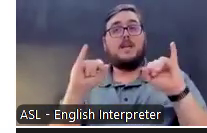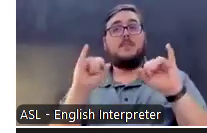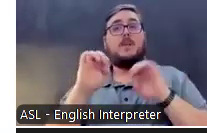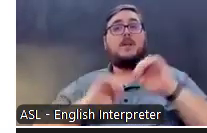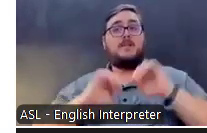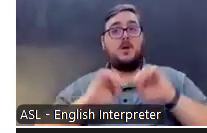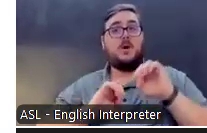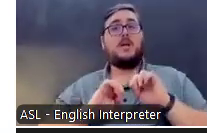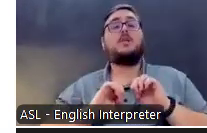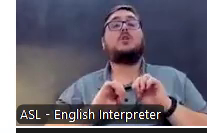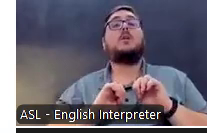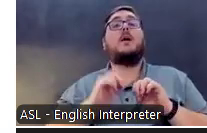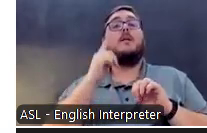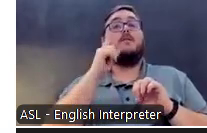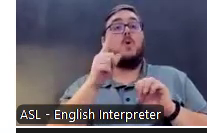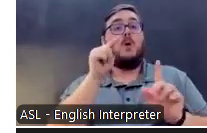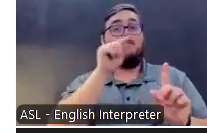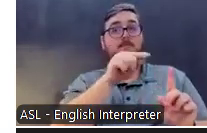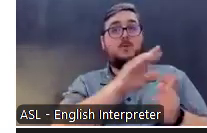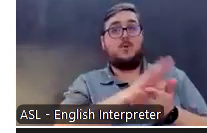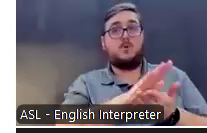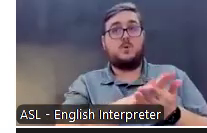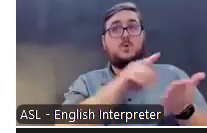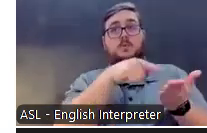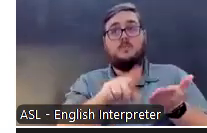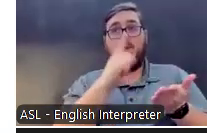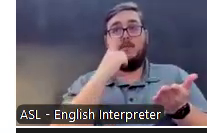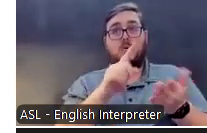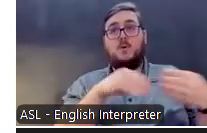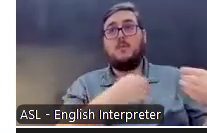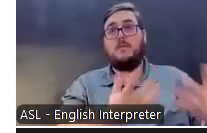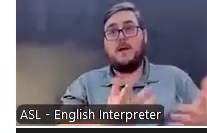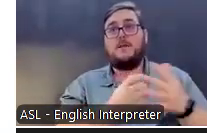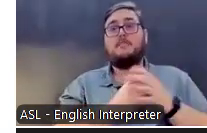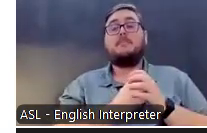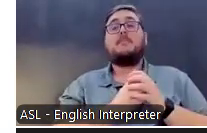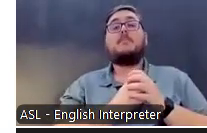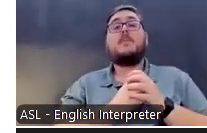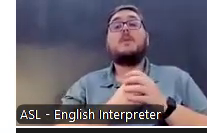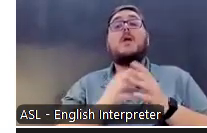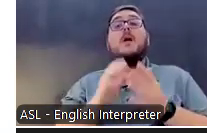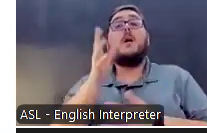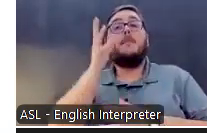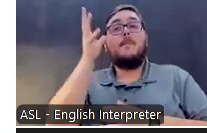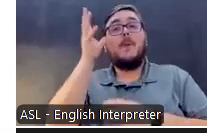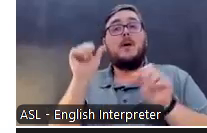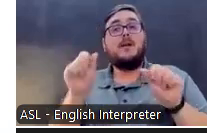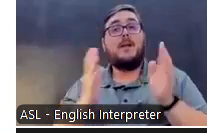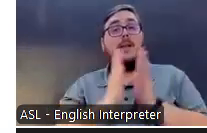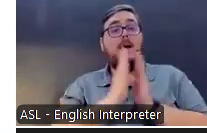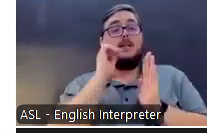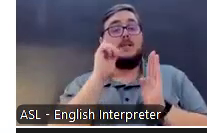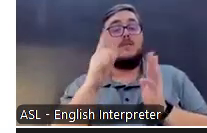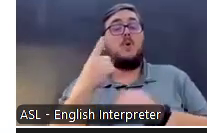with a school district evaluation. A parent can ask for one IEE at public